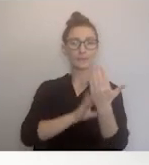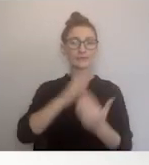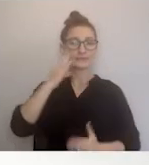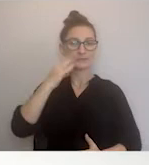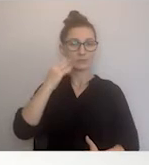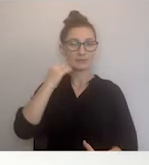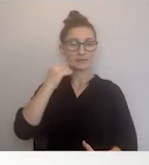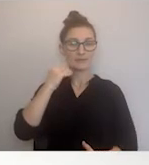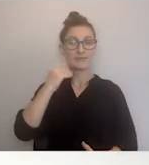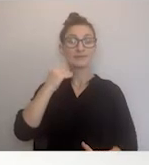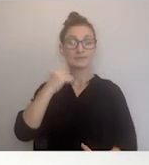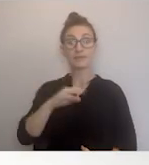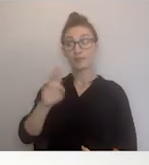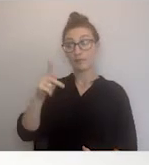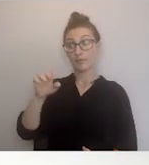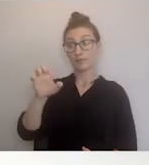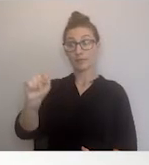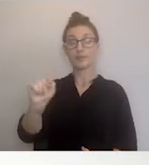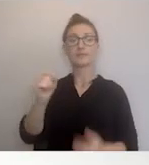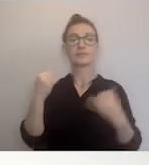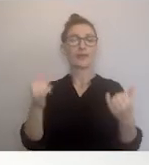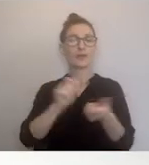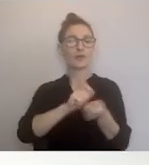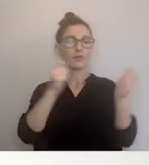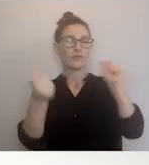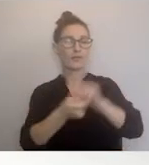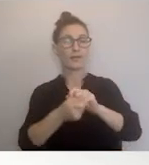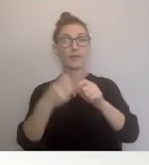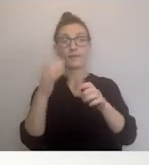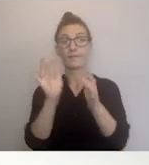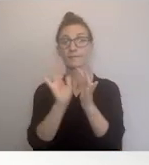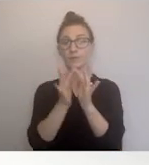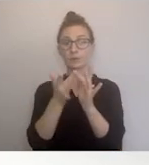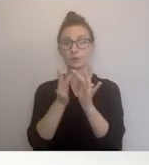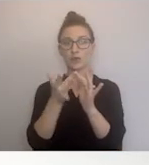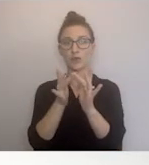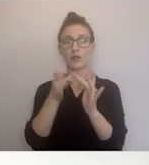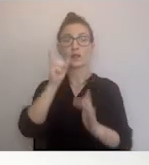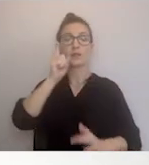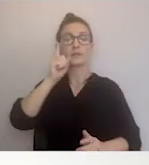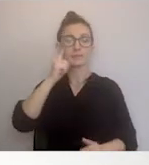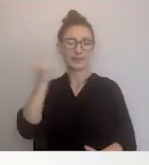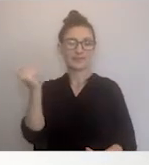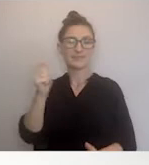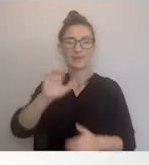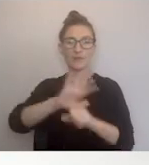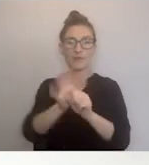in-person experience for those living in Central Florida, Upbeat has become a virtual program